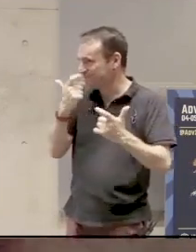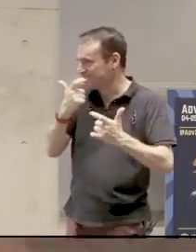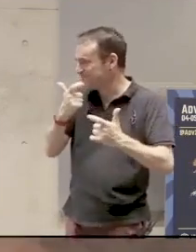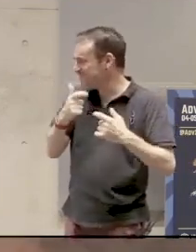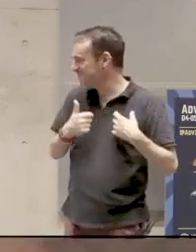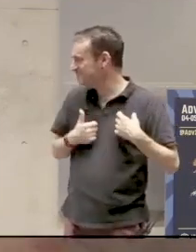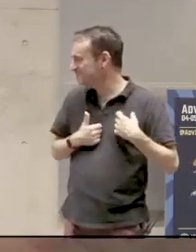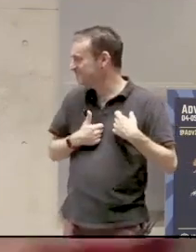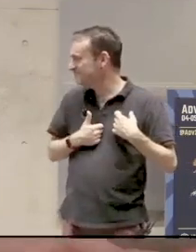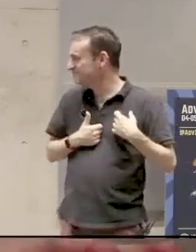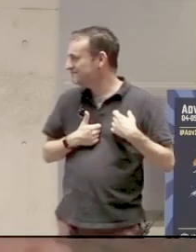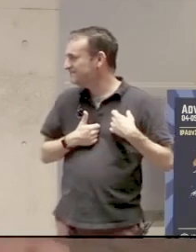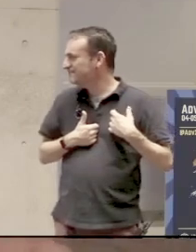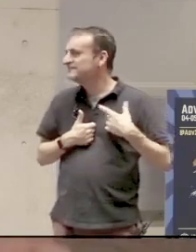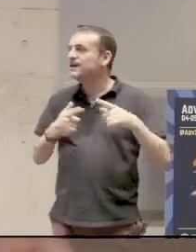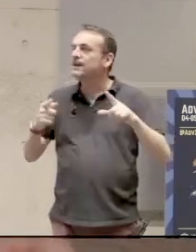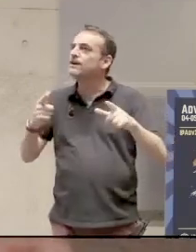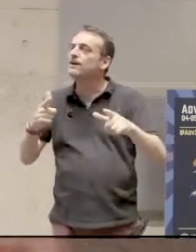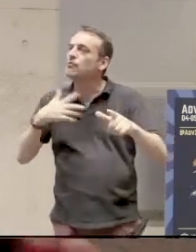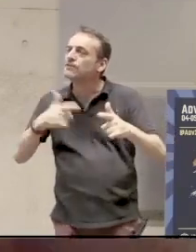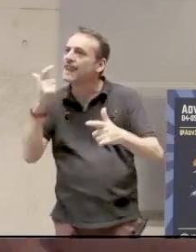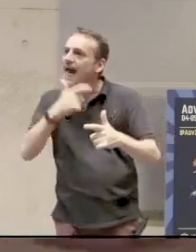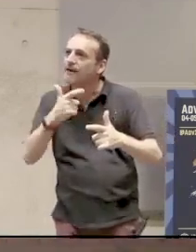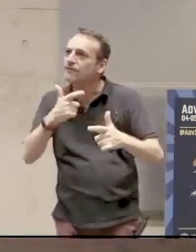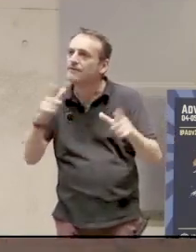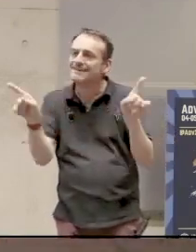If you're going to laugh, do it all at the same time, because it's confusing.